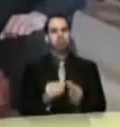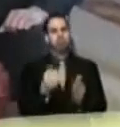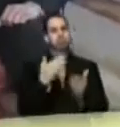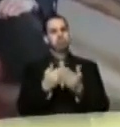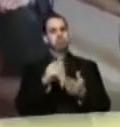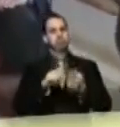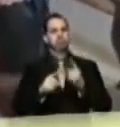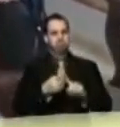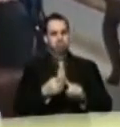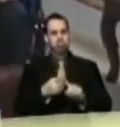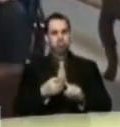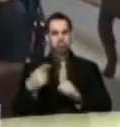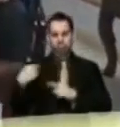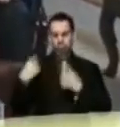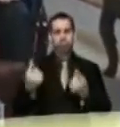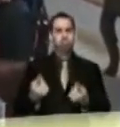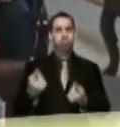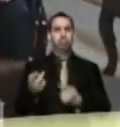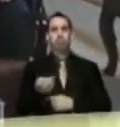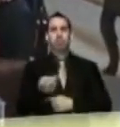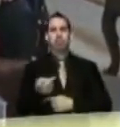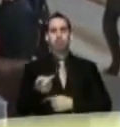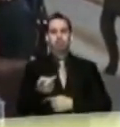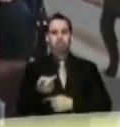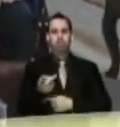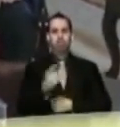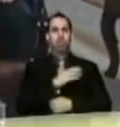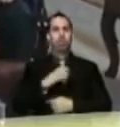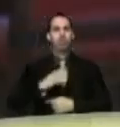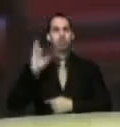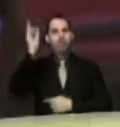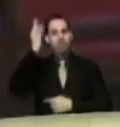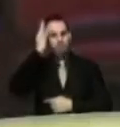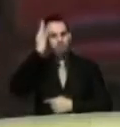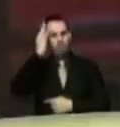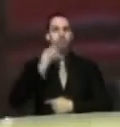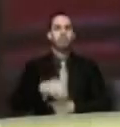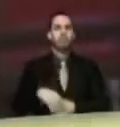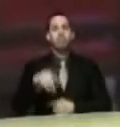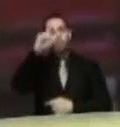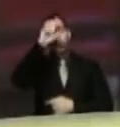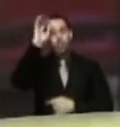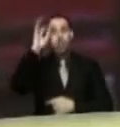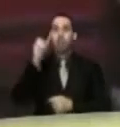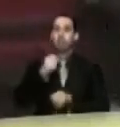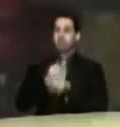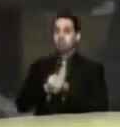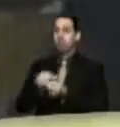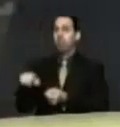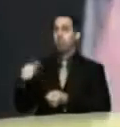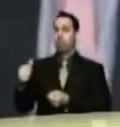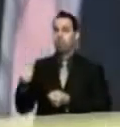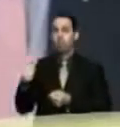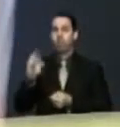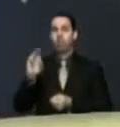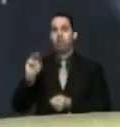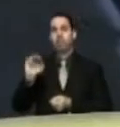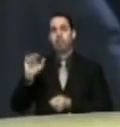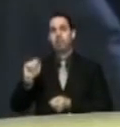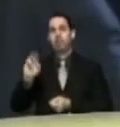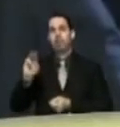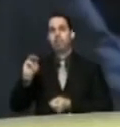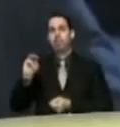amistad de los años cuando ambos estaban en el Congreso Federal. Fortuño respalda a otro aspirante, Mitt Romney, pero